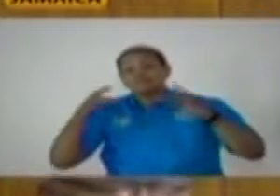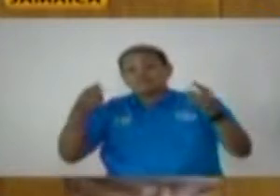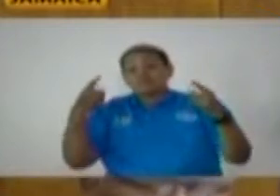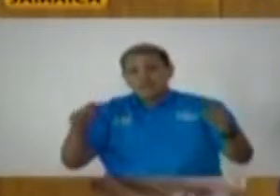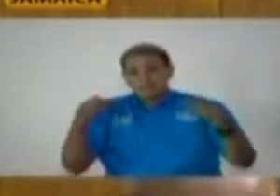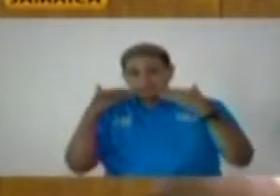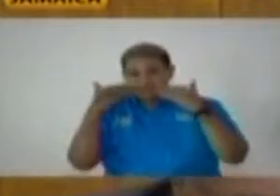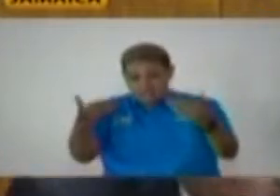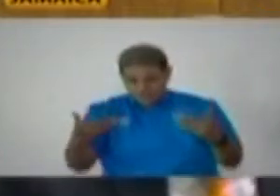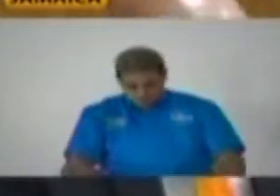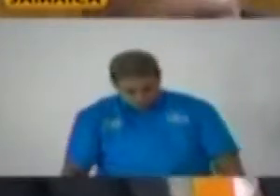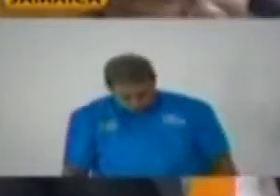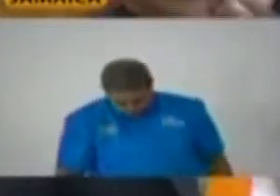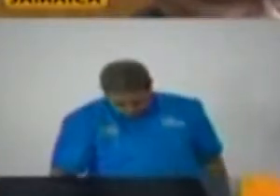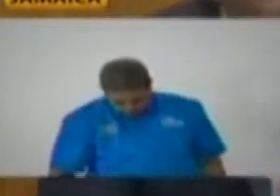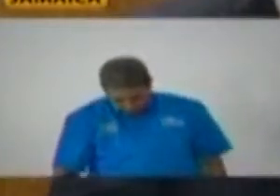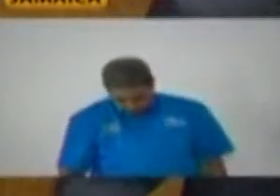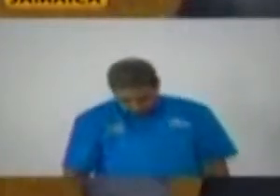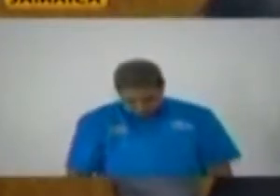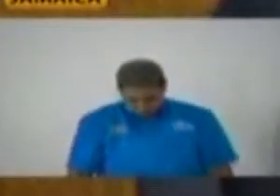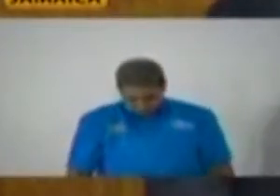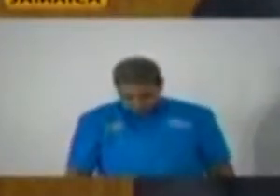you, members. Thank you, Madam.